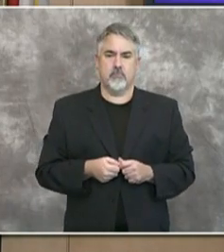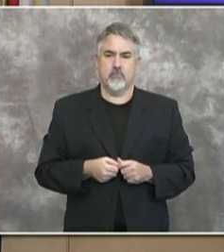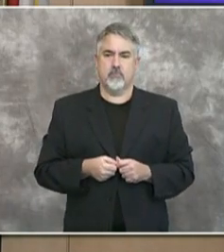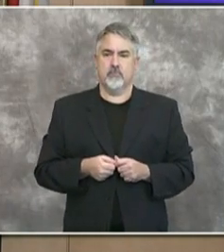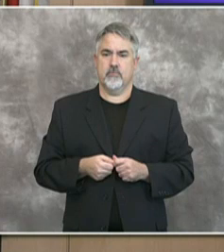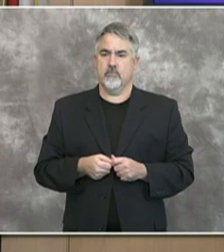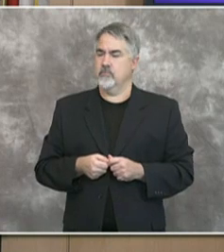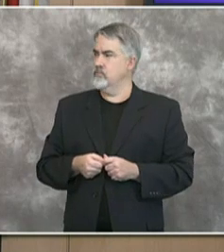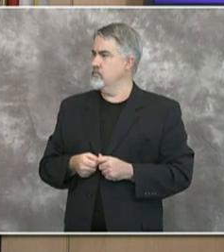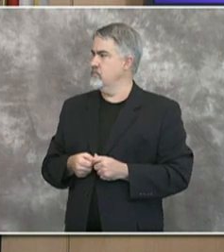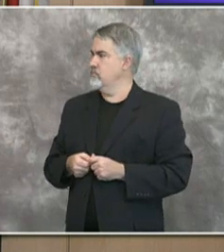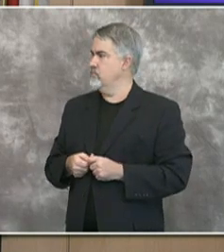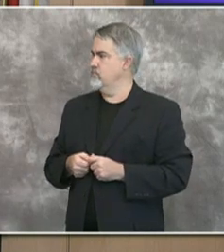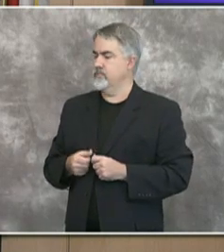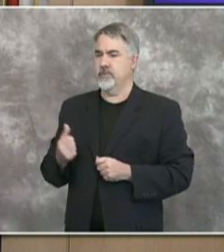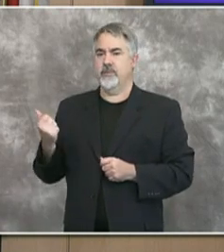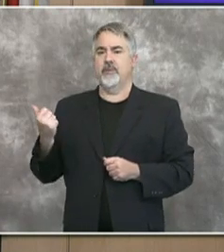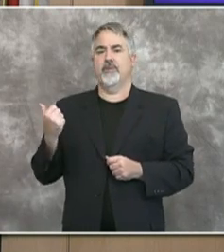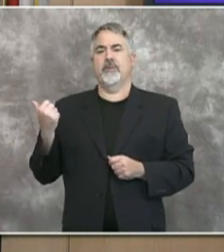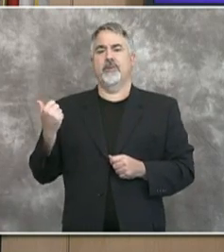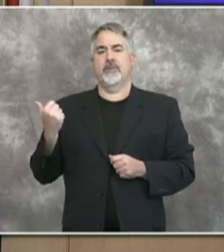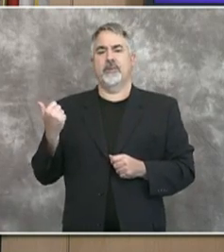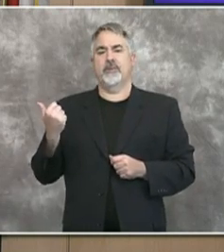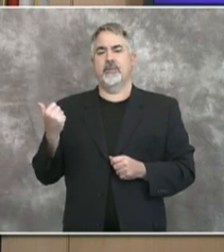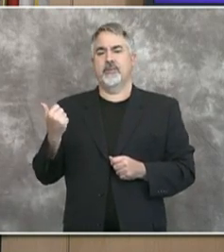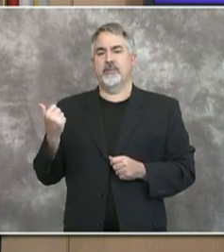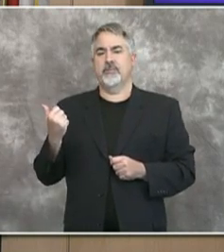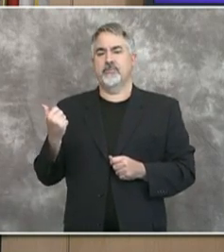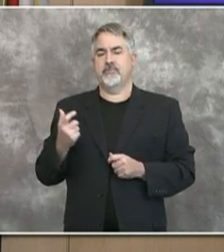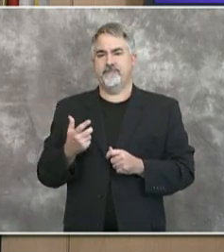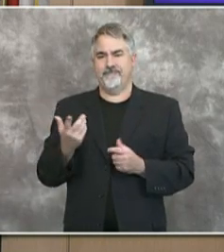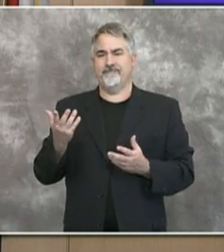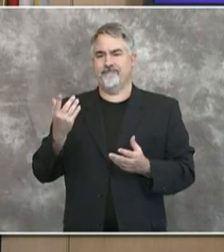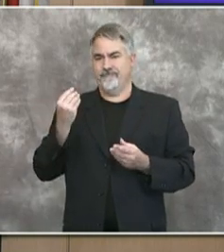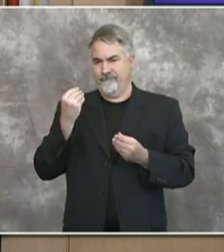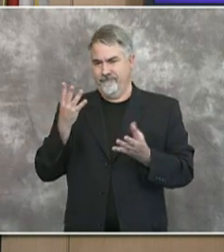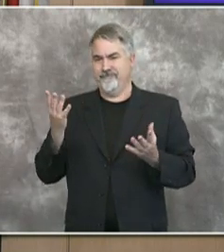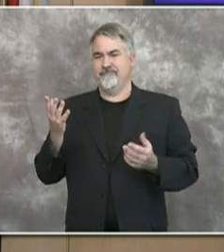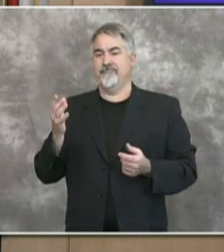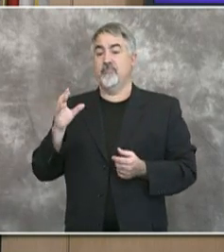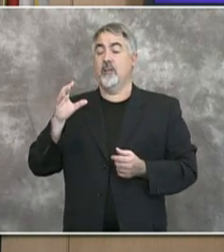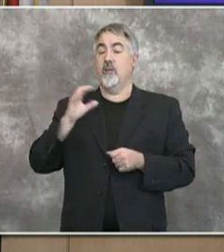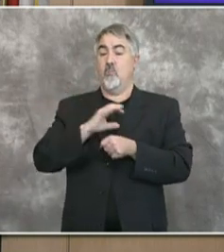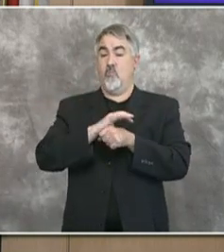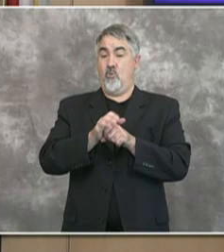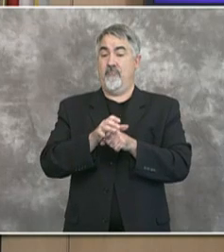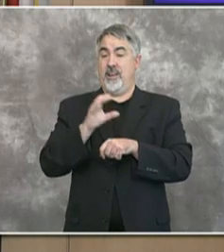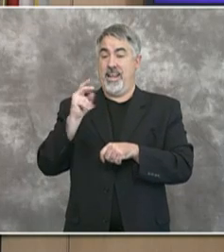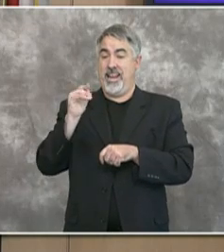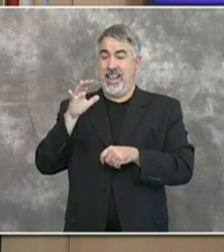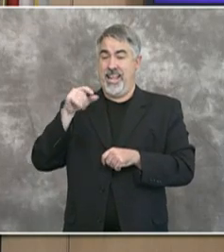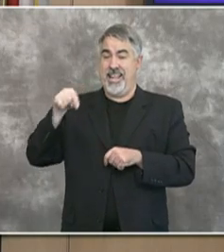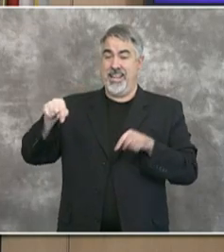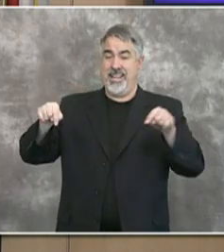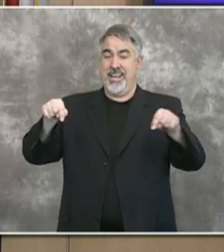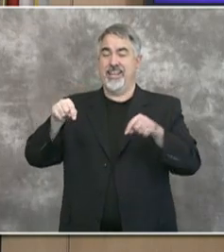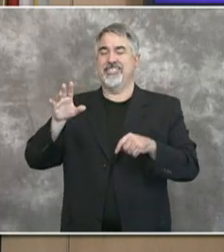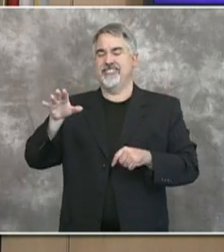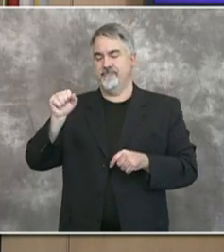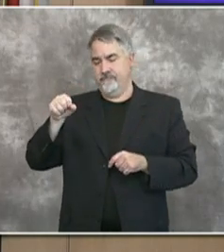Yes, we've addressed the issues of the COVID clinic at previous news conferences. And if you recall,